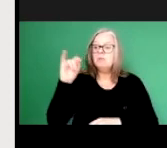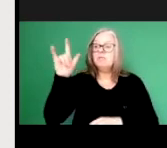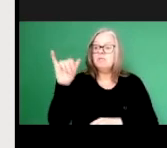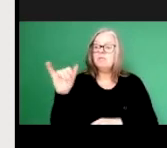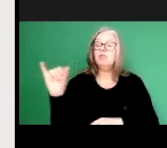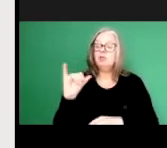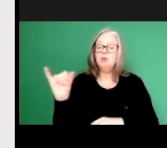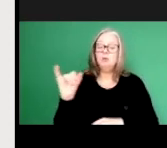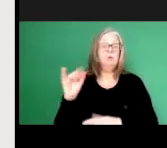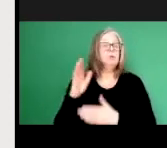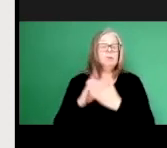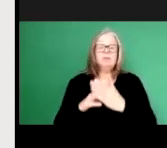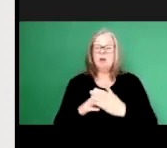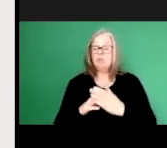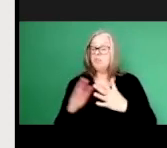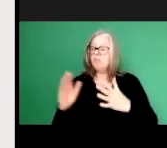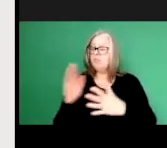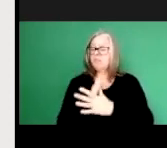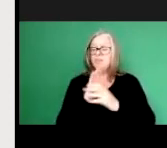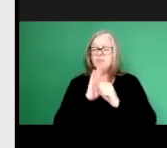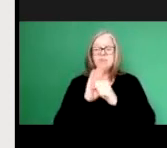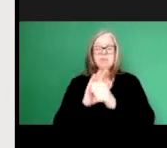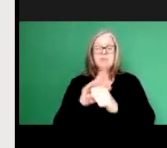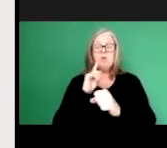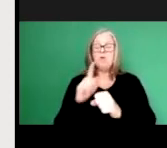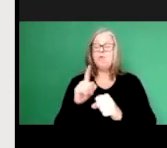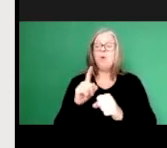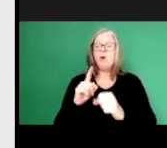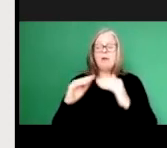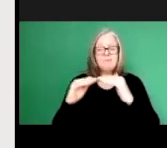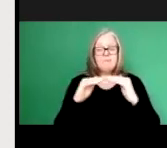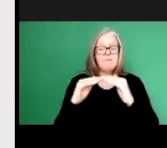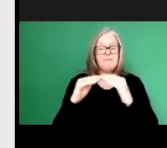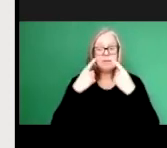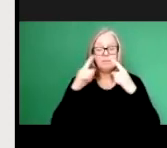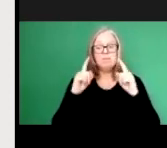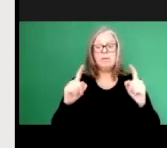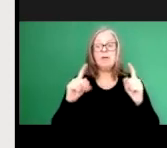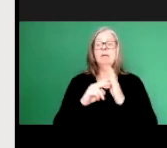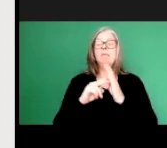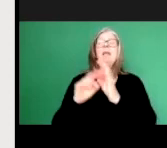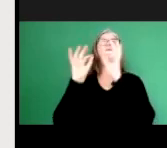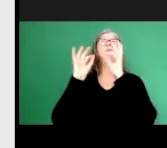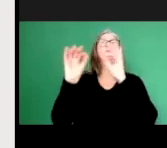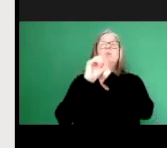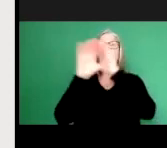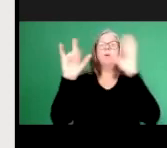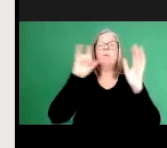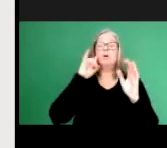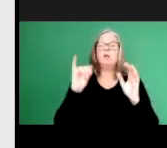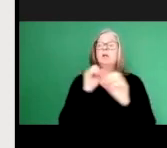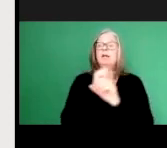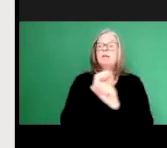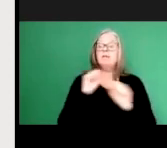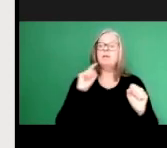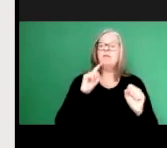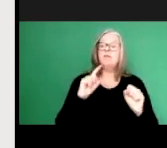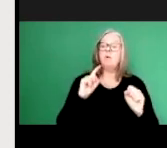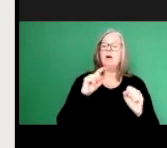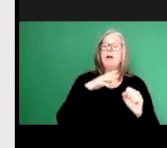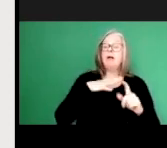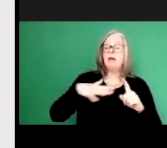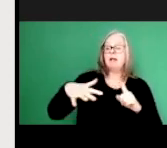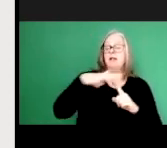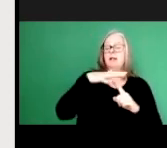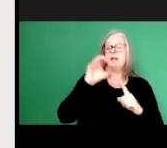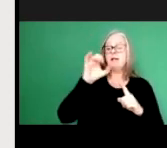Green New Deal that offers unique, um, and utopian visions of freedom for climate justice grounded in freedoms from fear, freedom